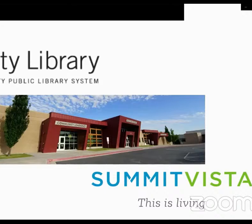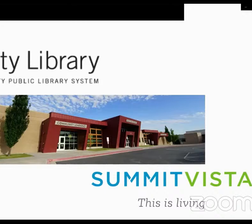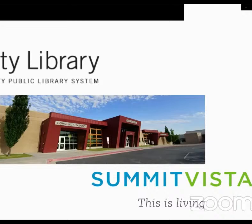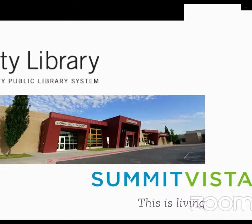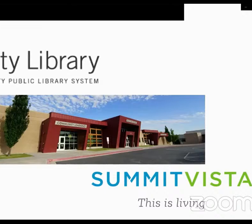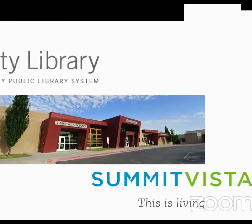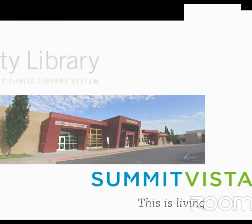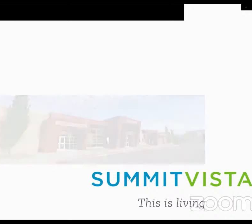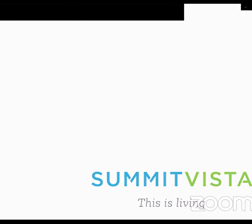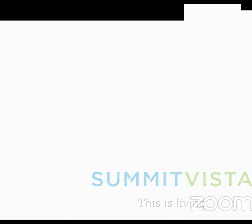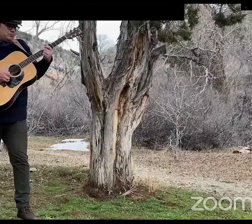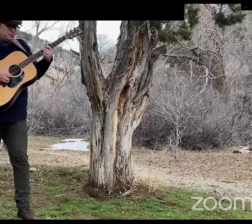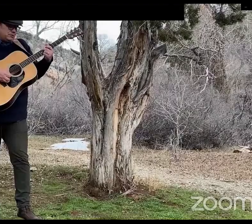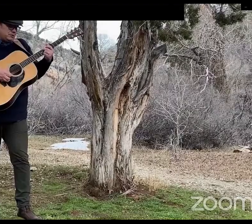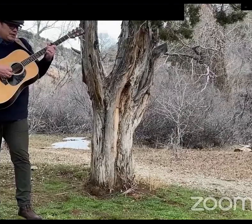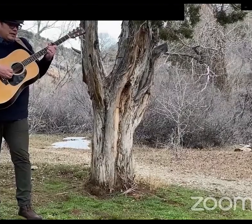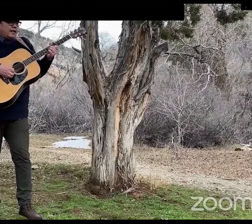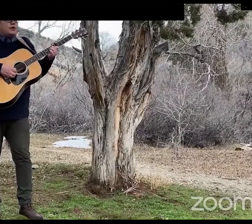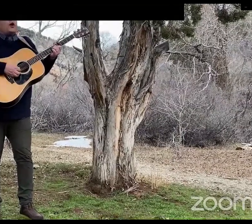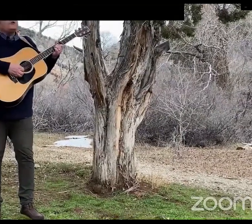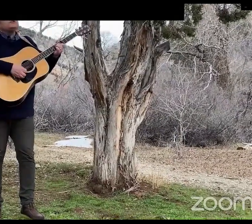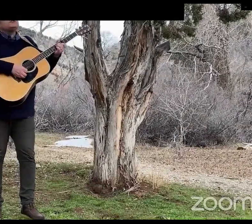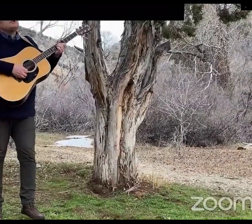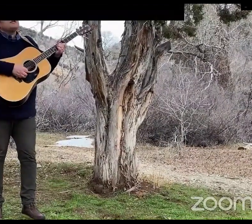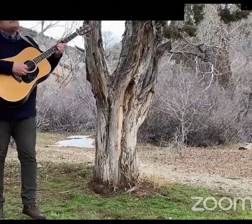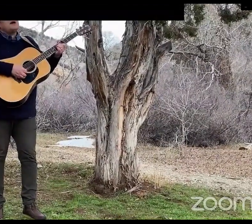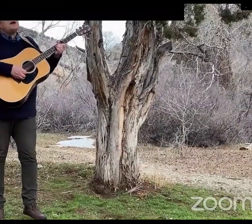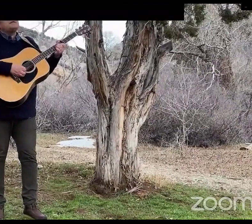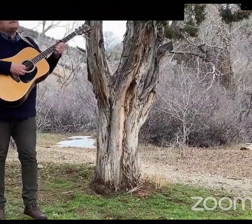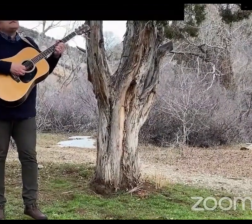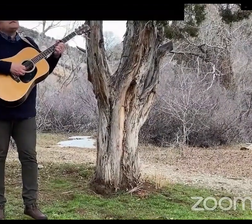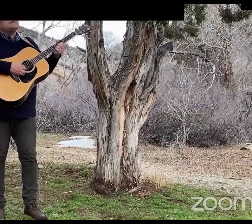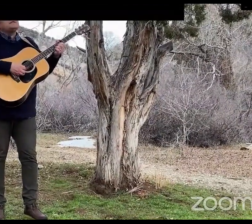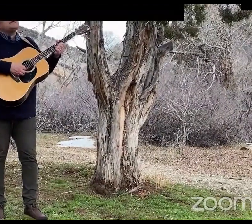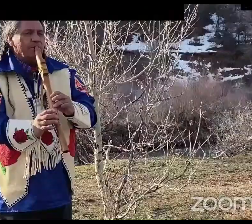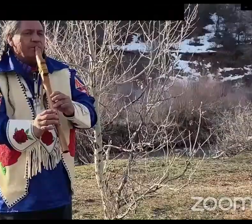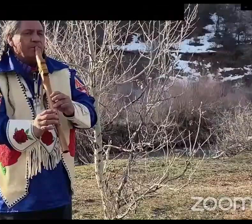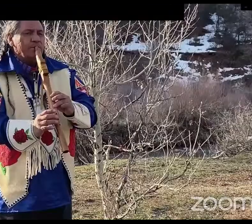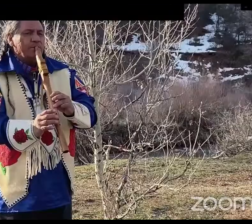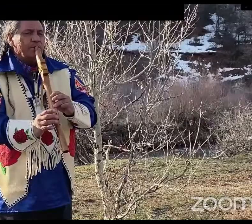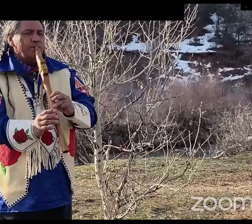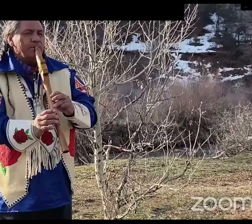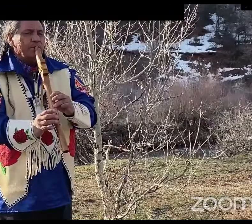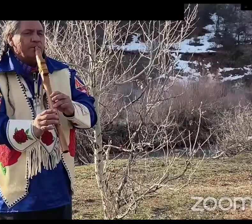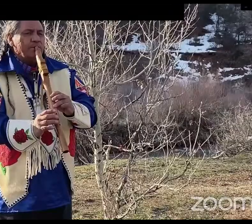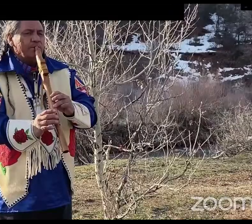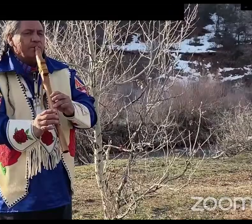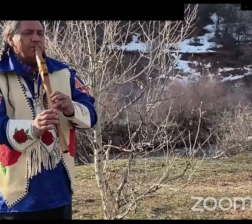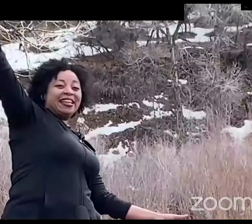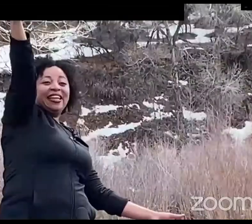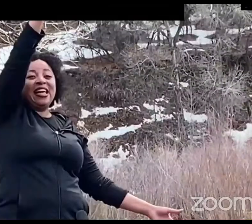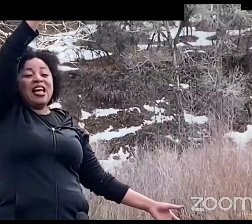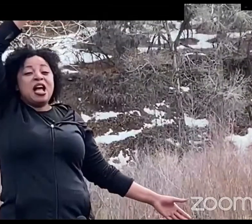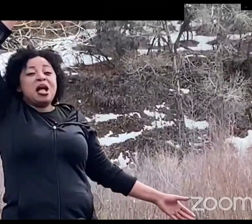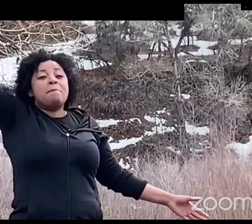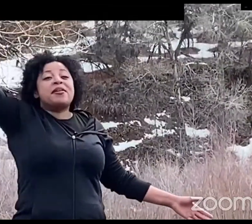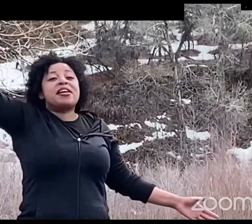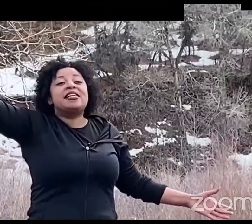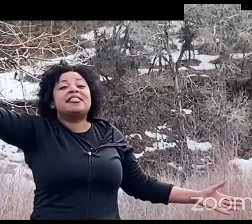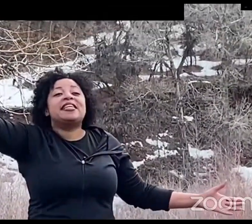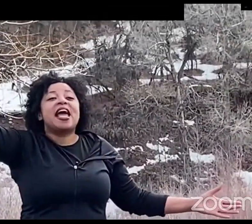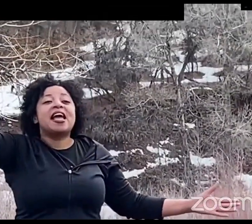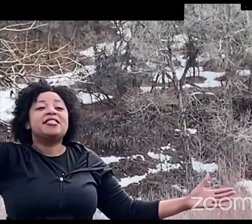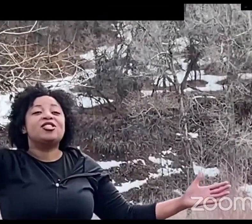Sign Language interpreters, videographers, and volunteers. We celebrate the talents of our